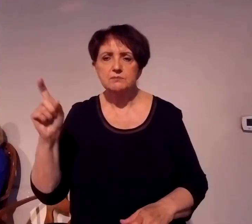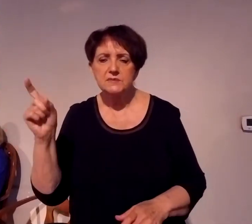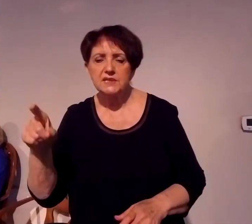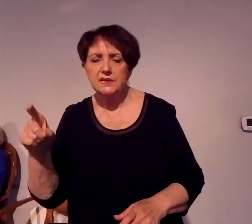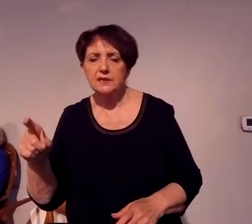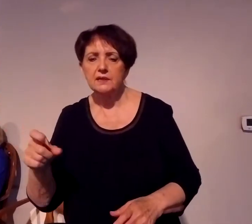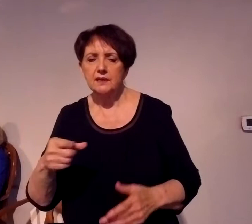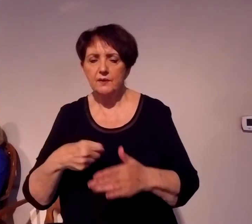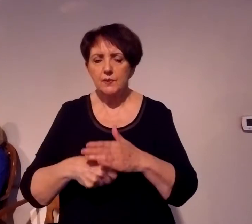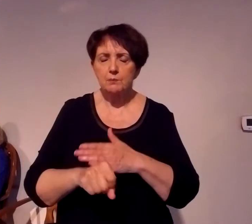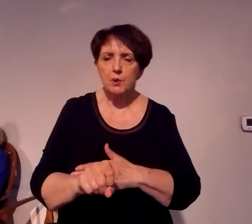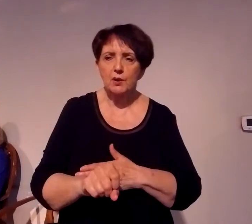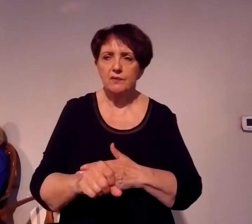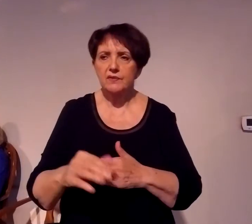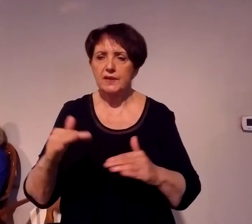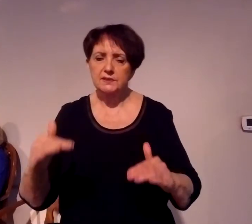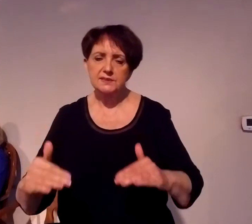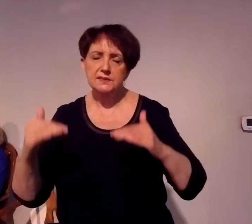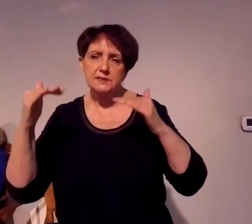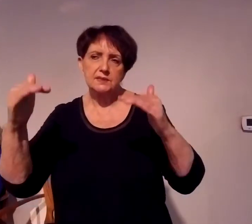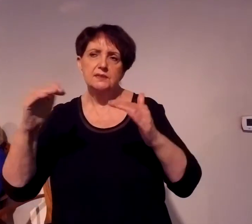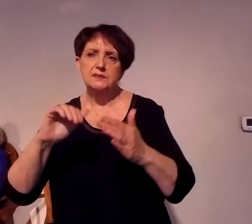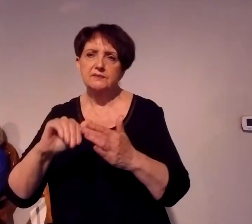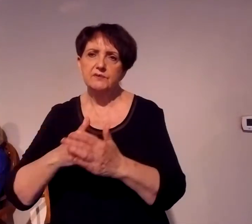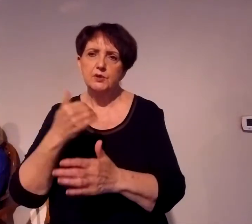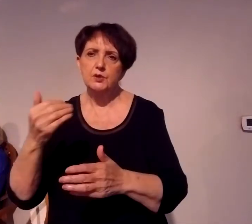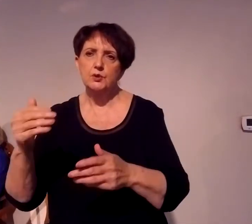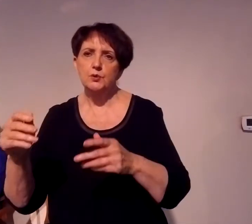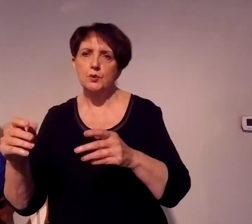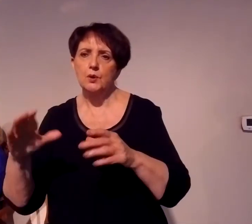ascendance of a new humanity.